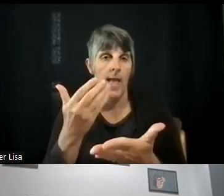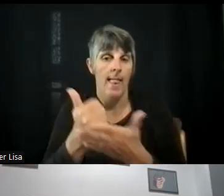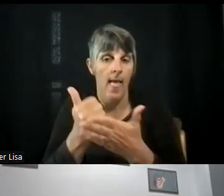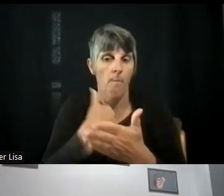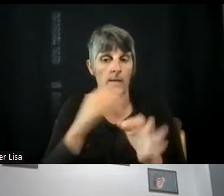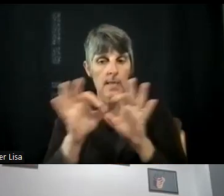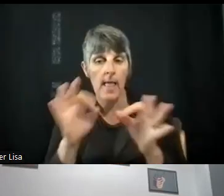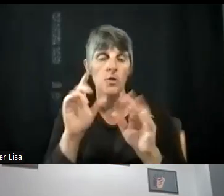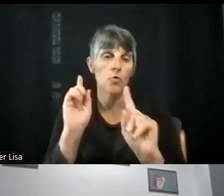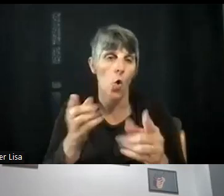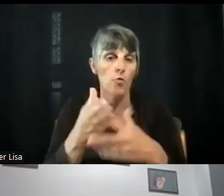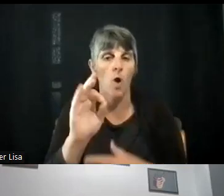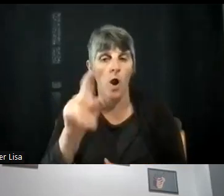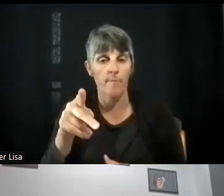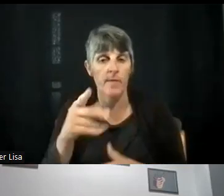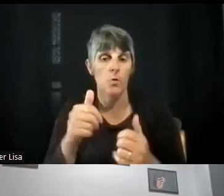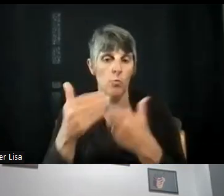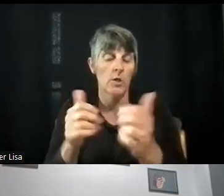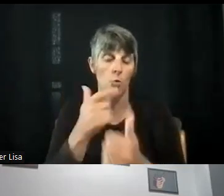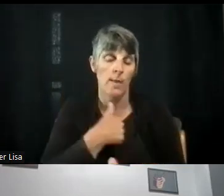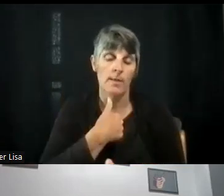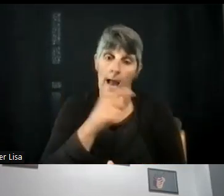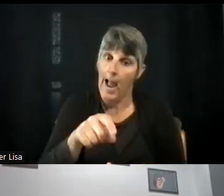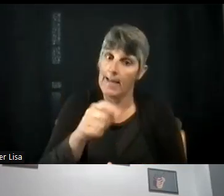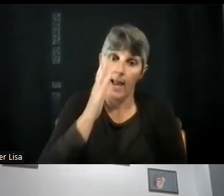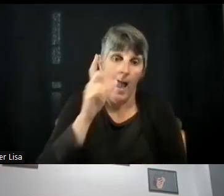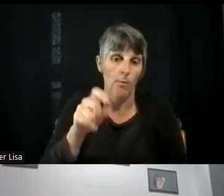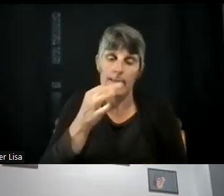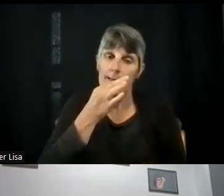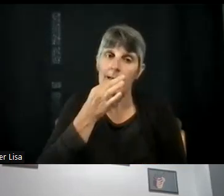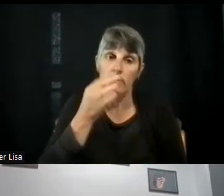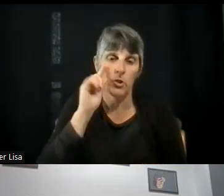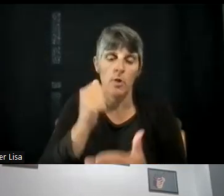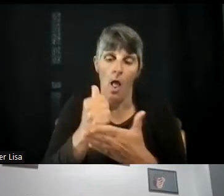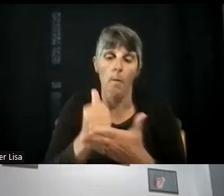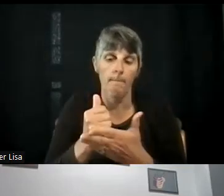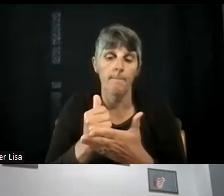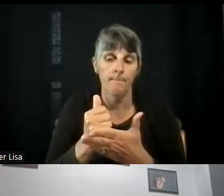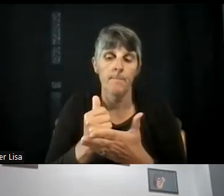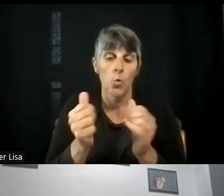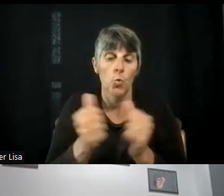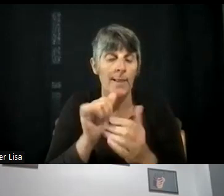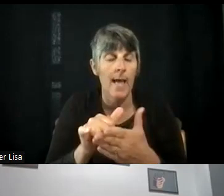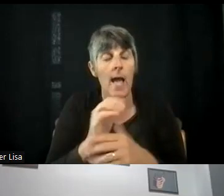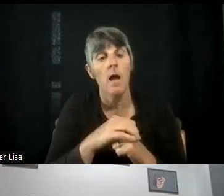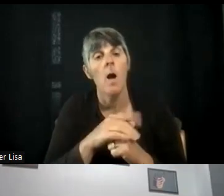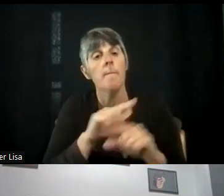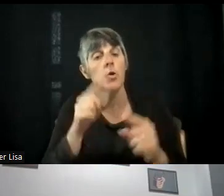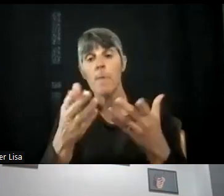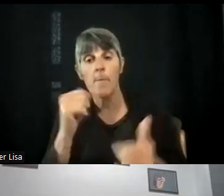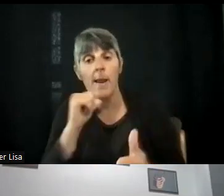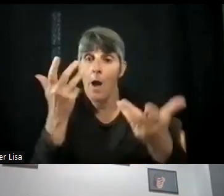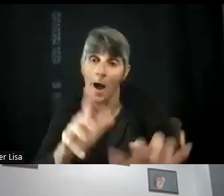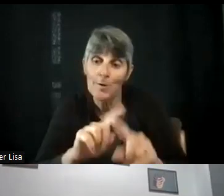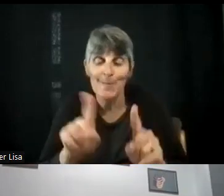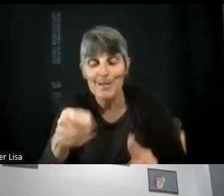go through the RFP process with us, because I'm going to need experts to help with that. You may or may not want to,